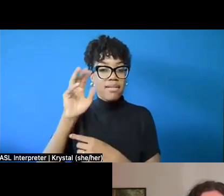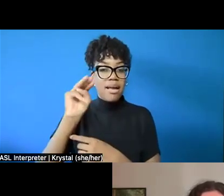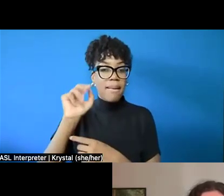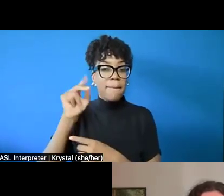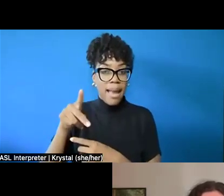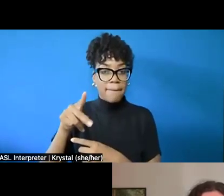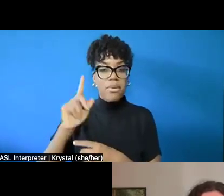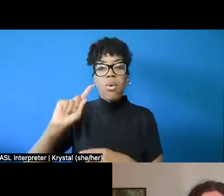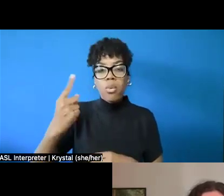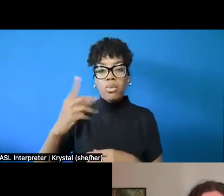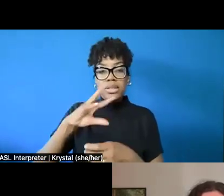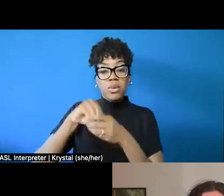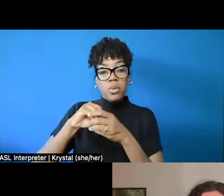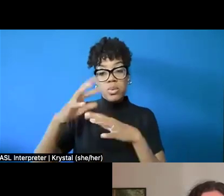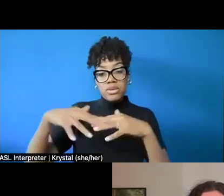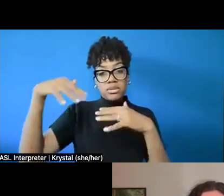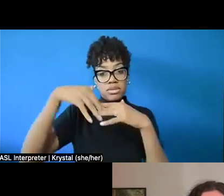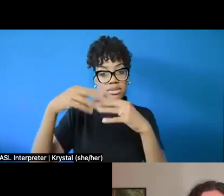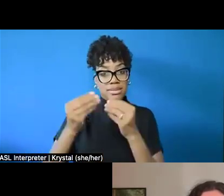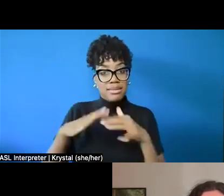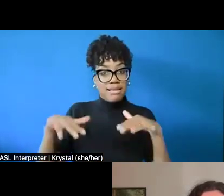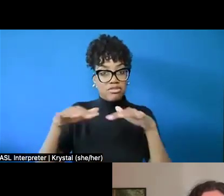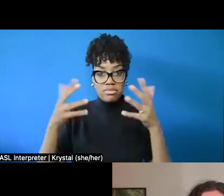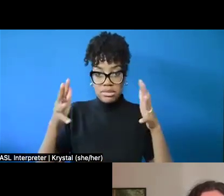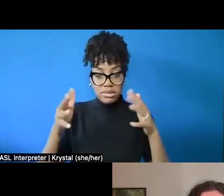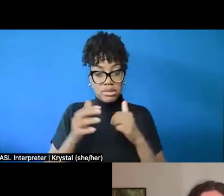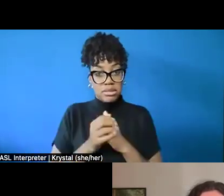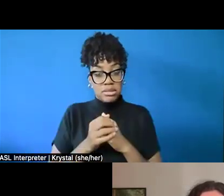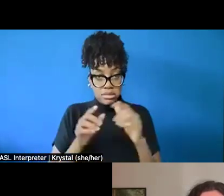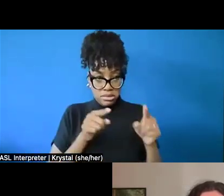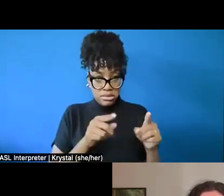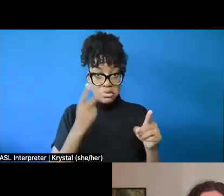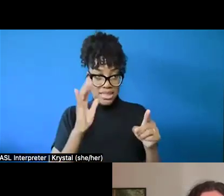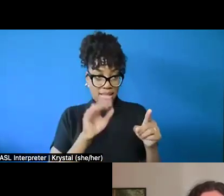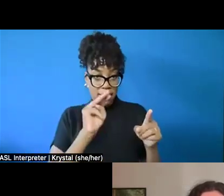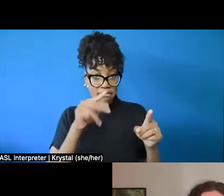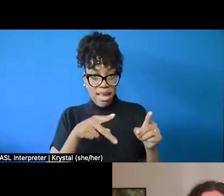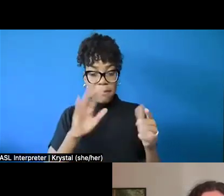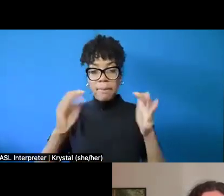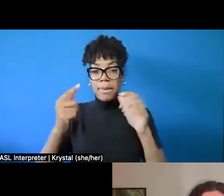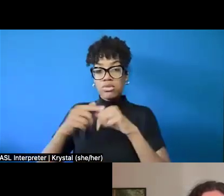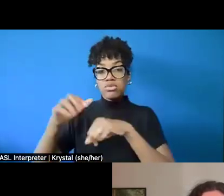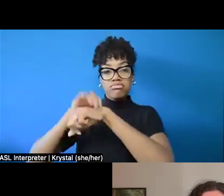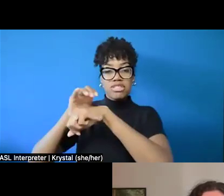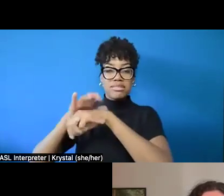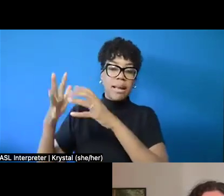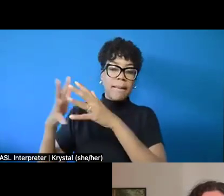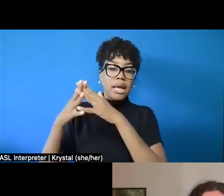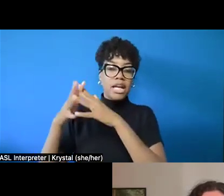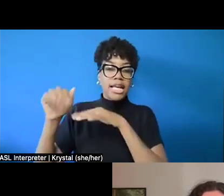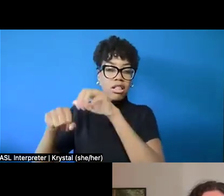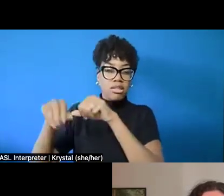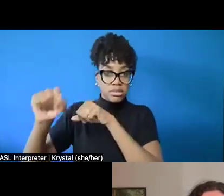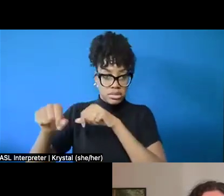French, Spanish, and British possessions. And then just be thinking about, how would these other